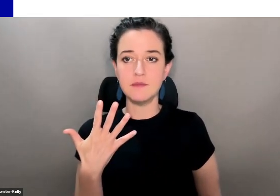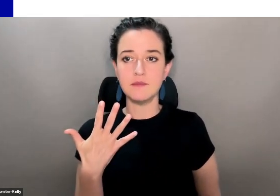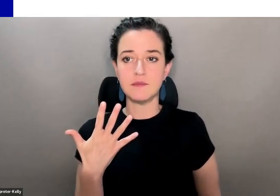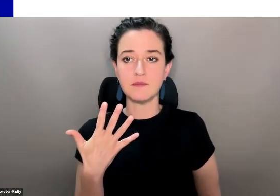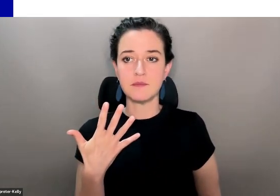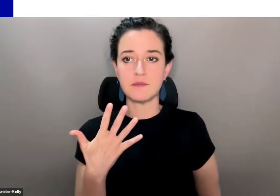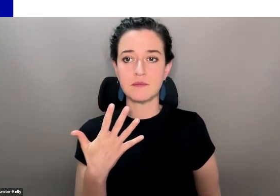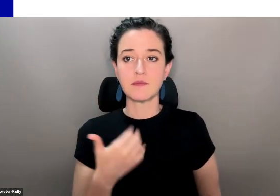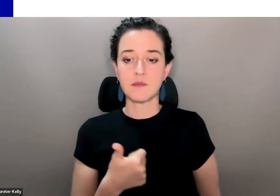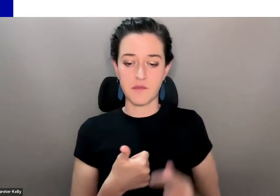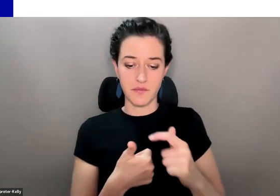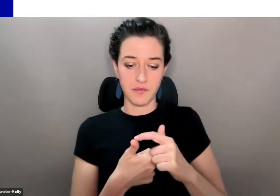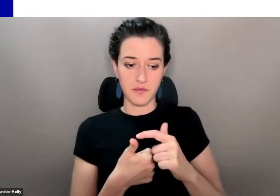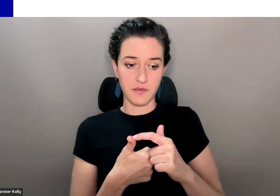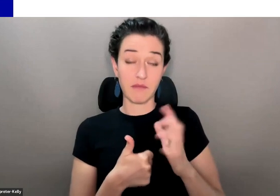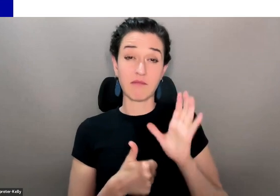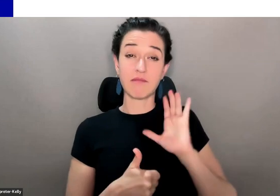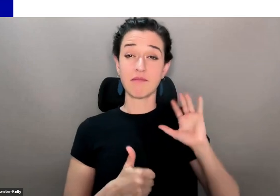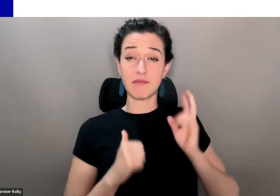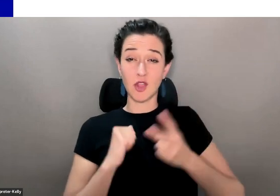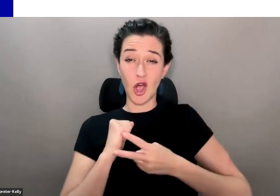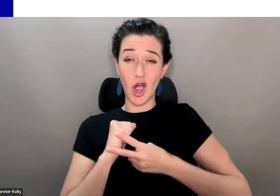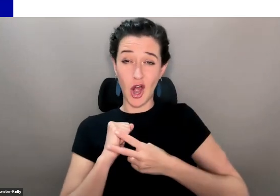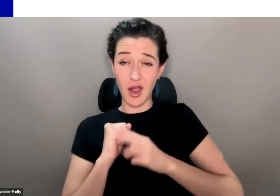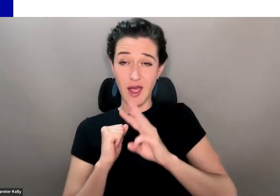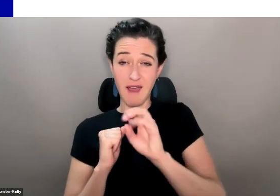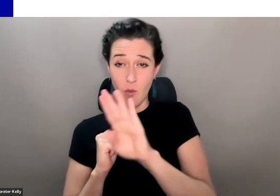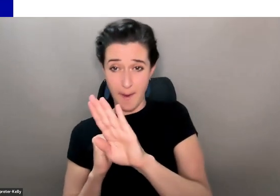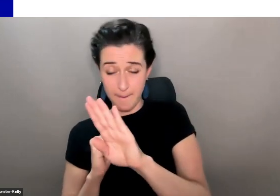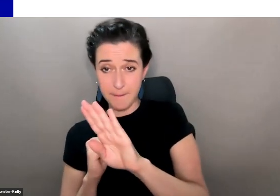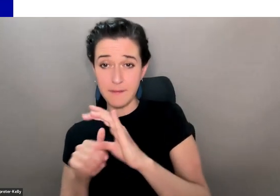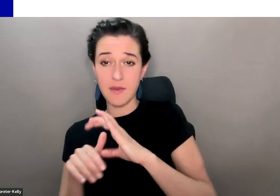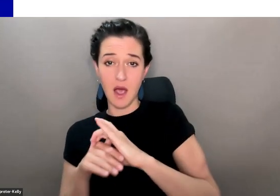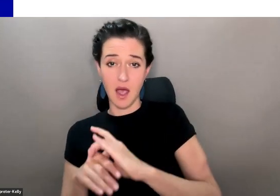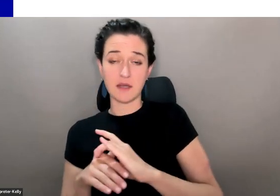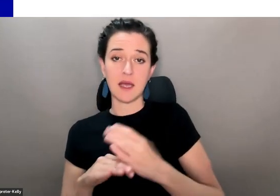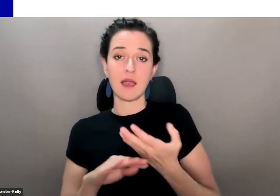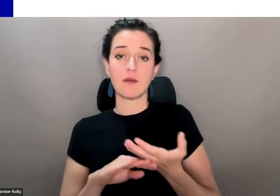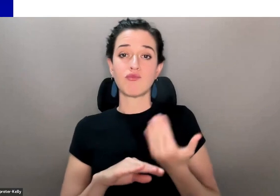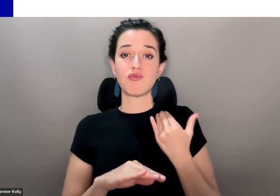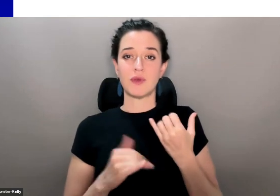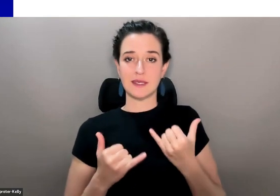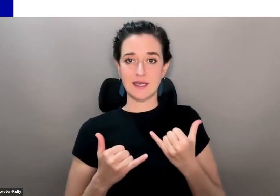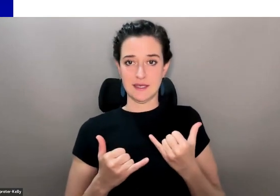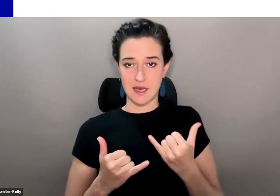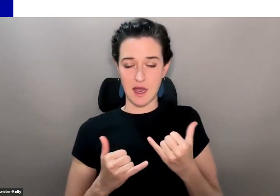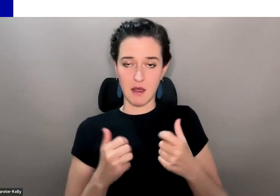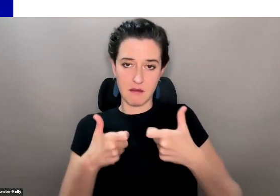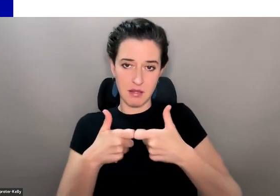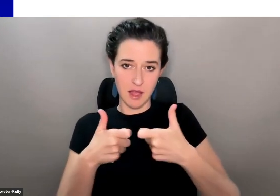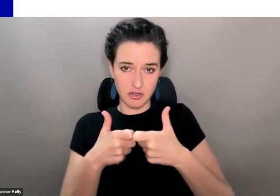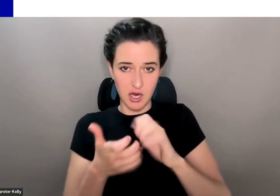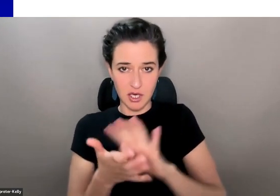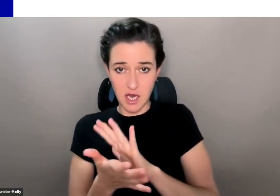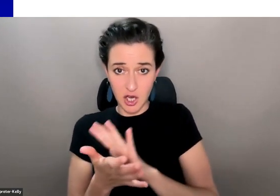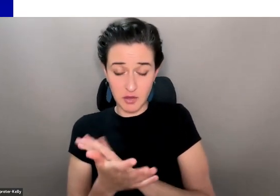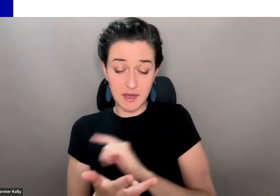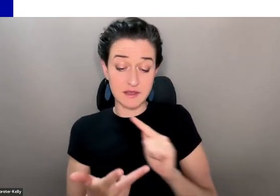for archived web content, pre-existing conventional electronic documents, content posted by a third